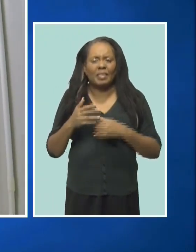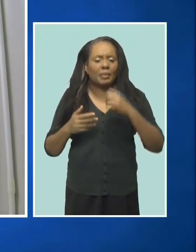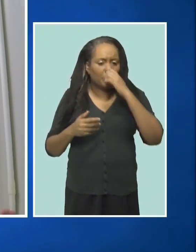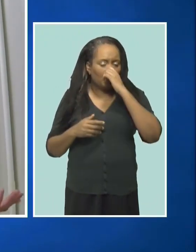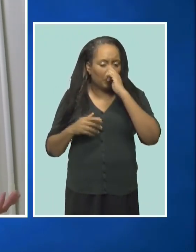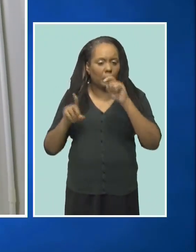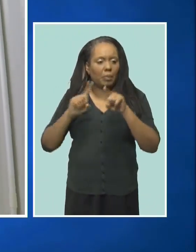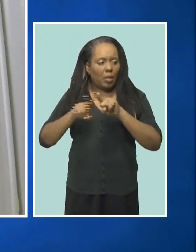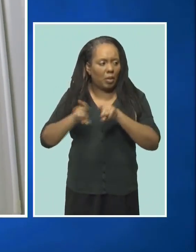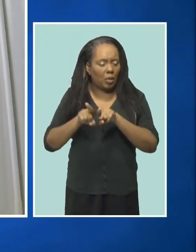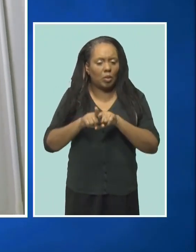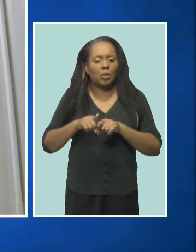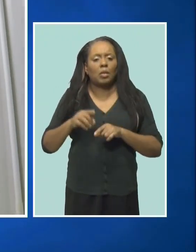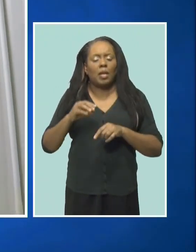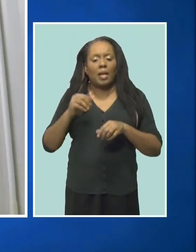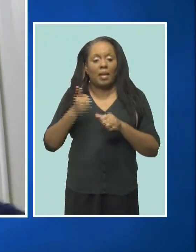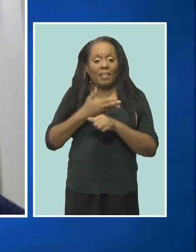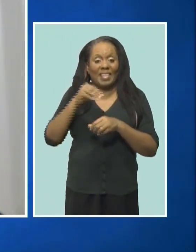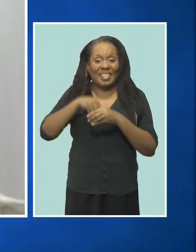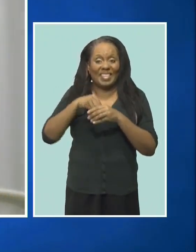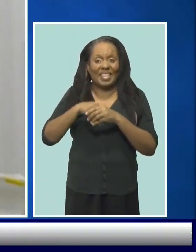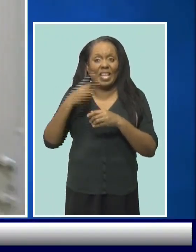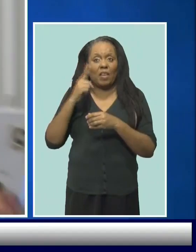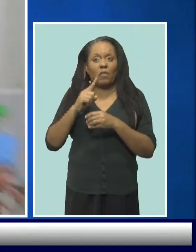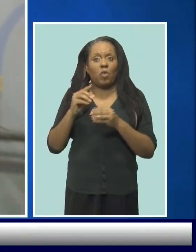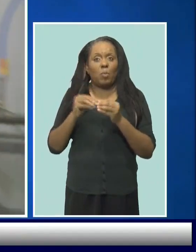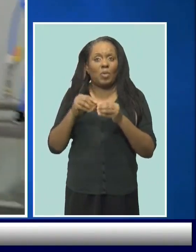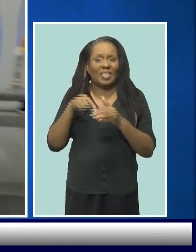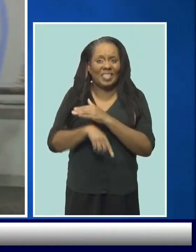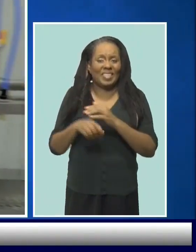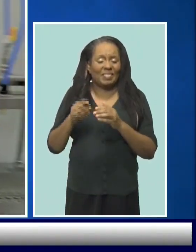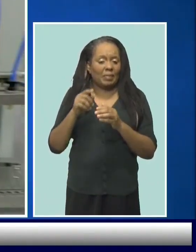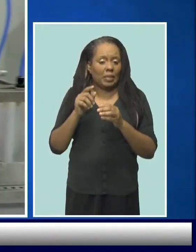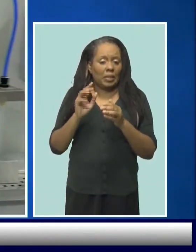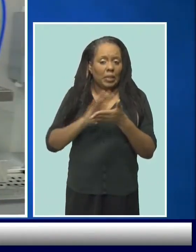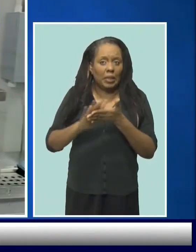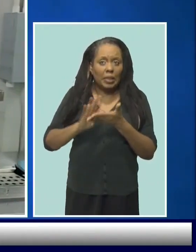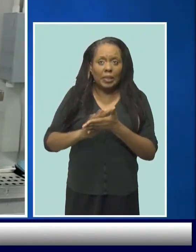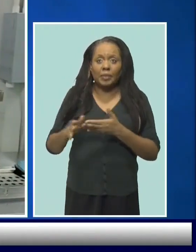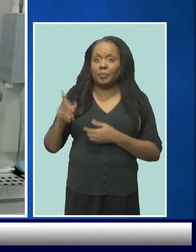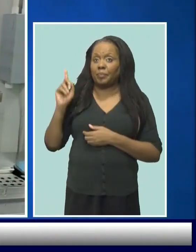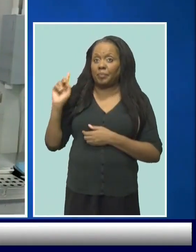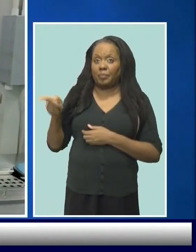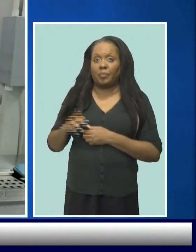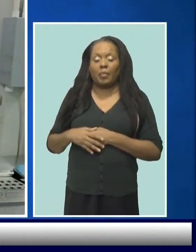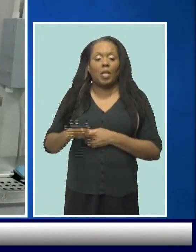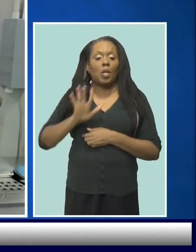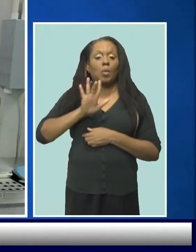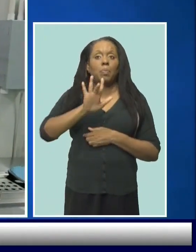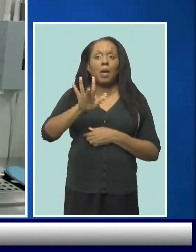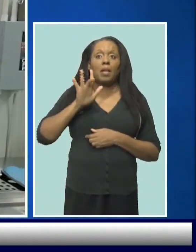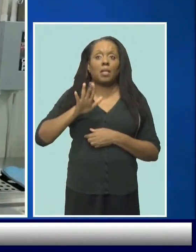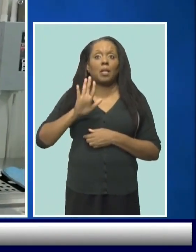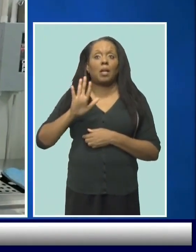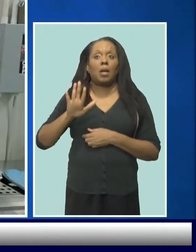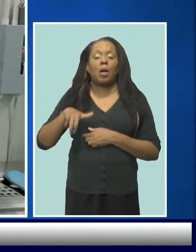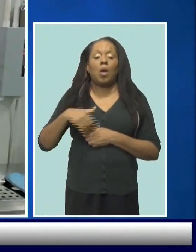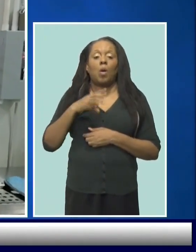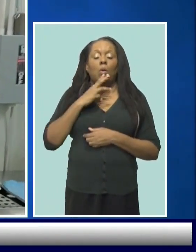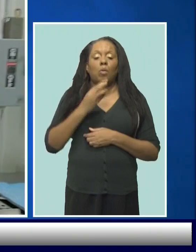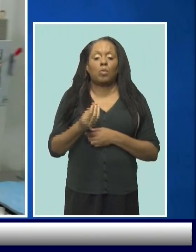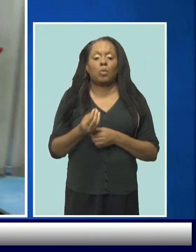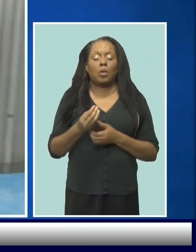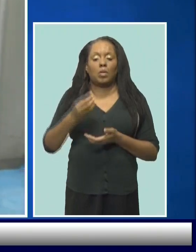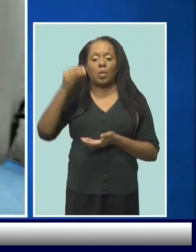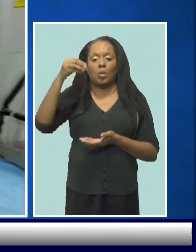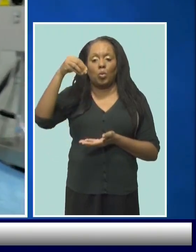ozone within it to sanitize it. Then we have a fill system, which is just a timed fill, so you hit the button, it fills all the bottles. With the